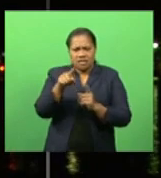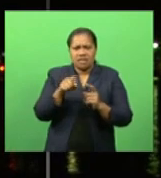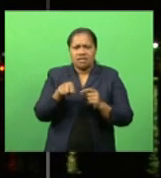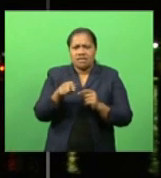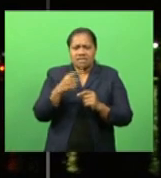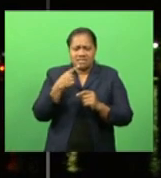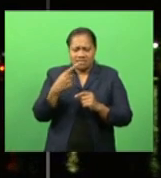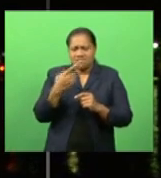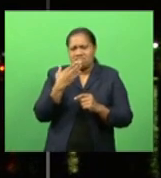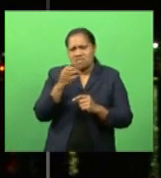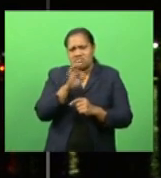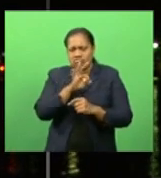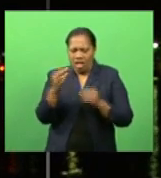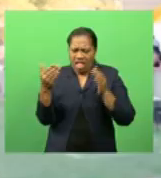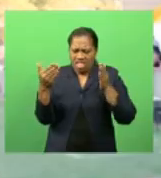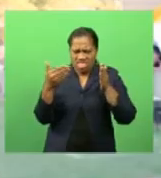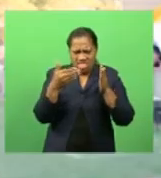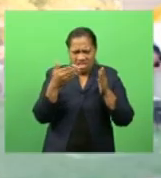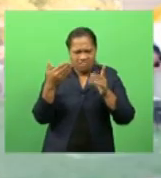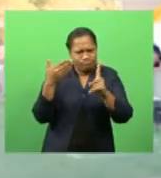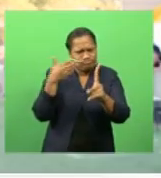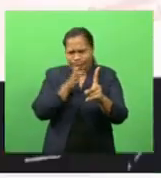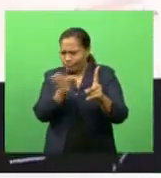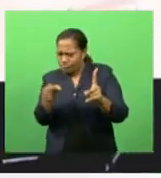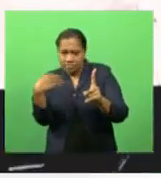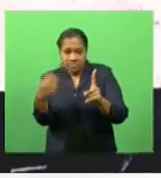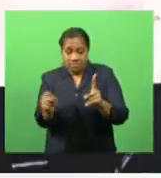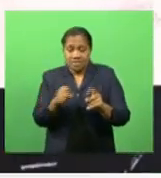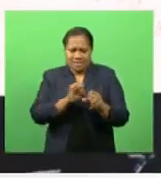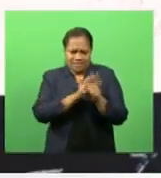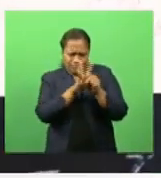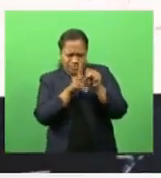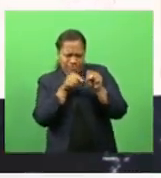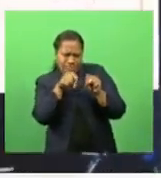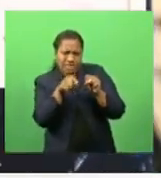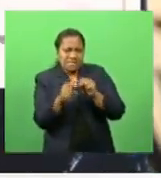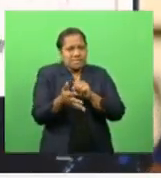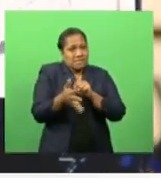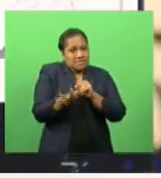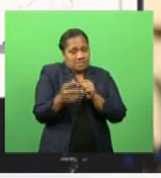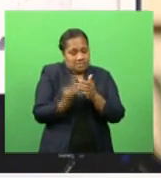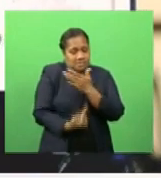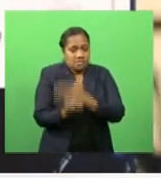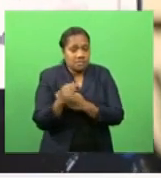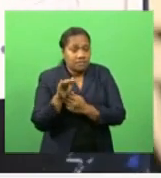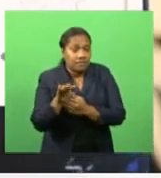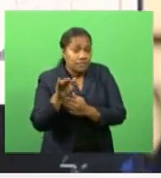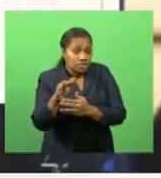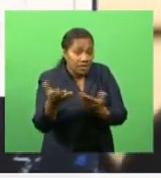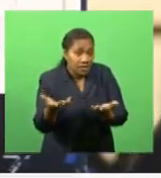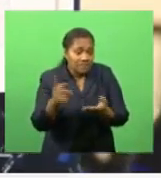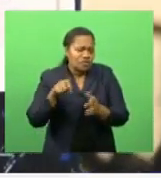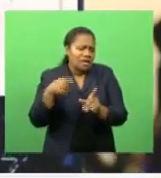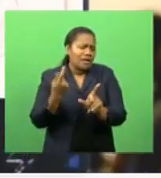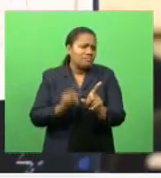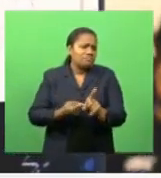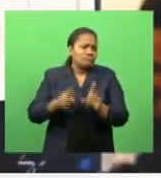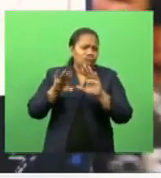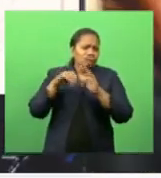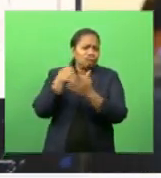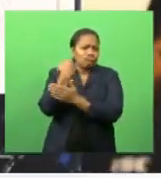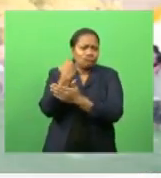lose focus. With the COVID-19 pandemic leaving a cloud of uncertainty on the future of next year's Rugby World